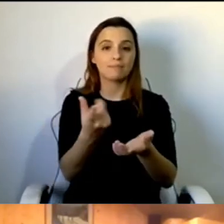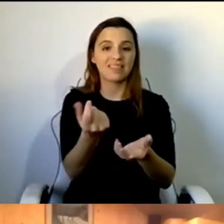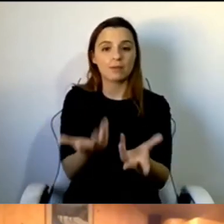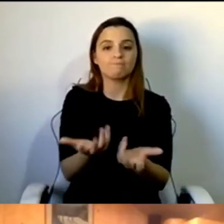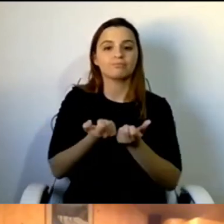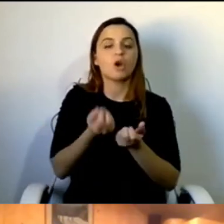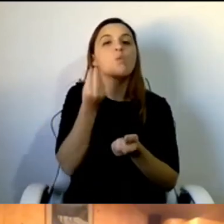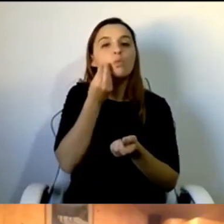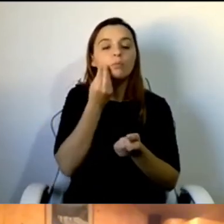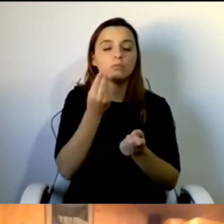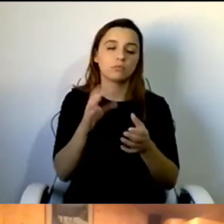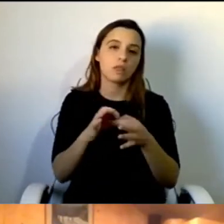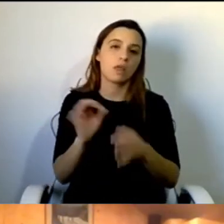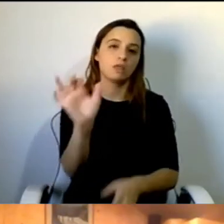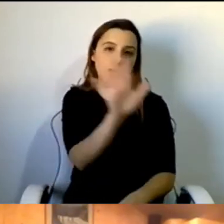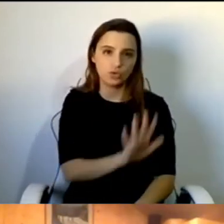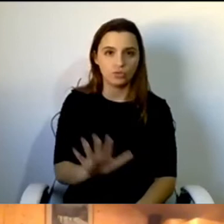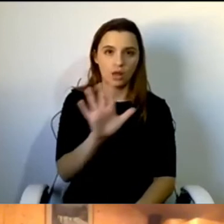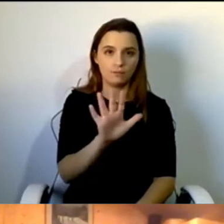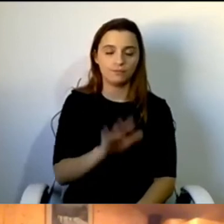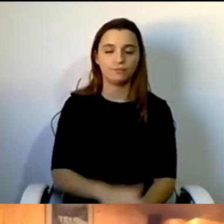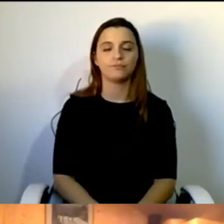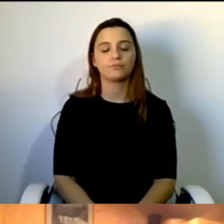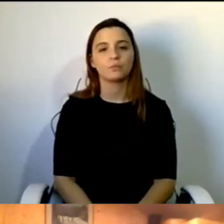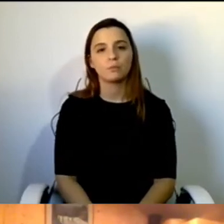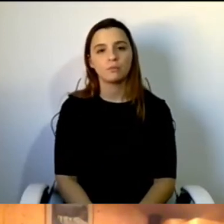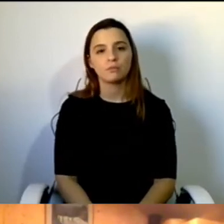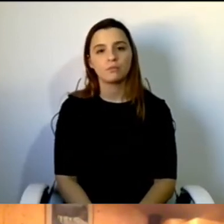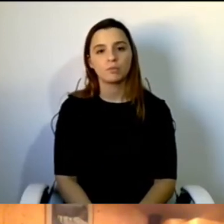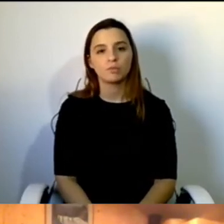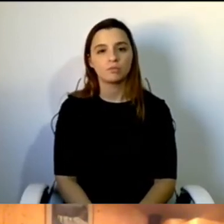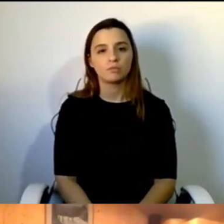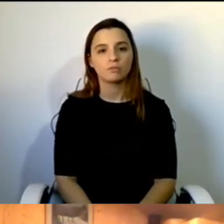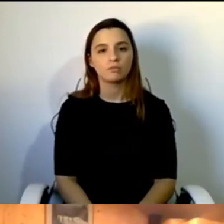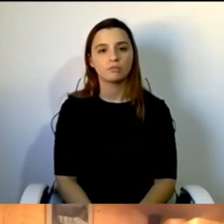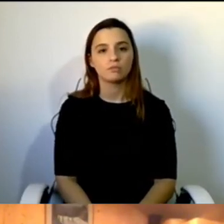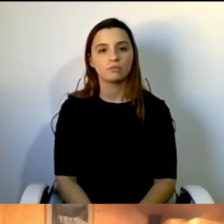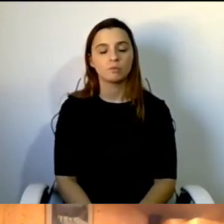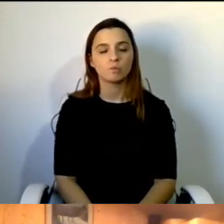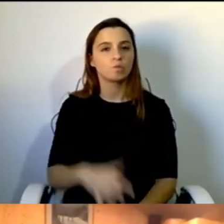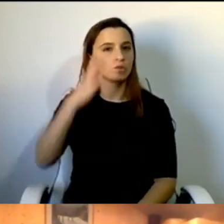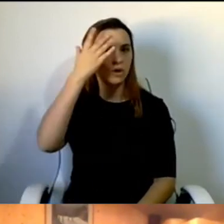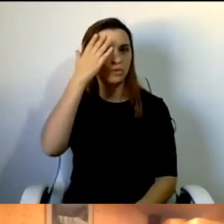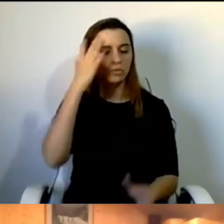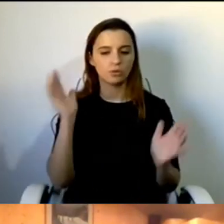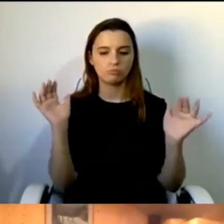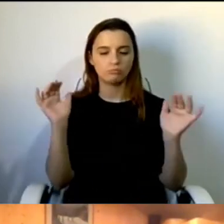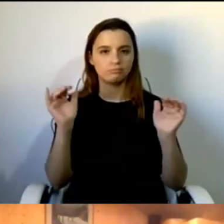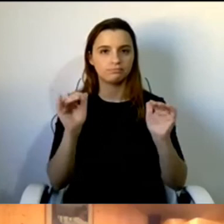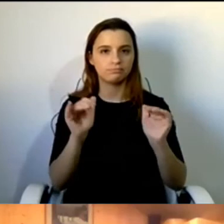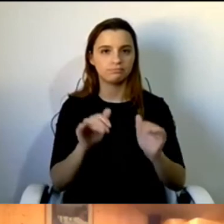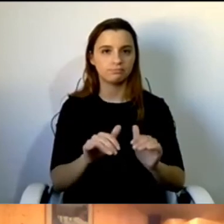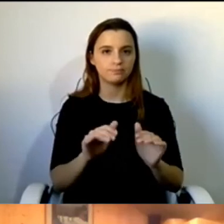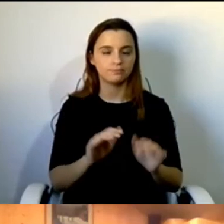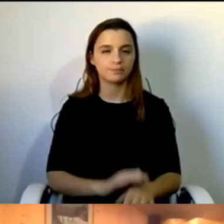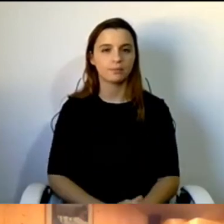And that's if the number has decreased, which you just said, that it's going down. Yeah. Mm-hmm. I myself had the personal assistance through the